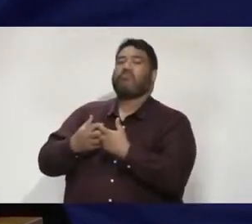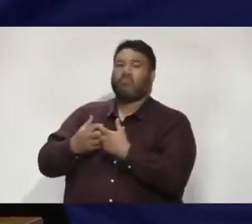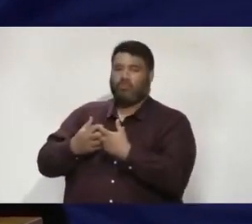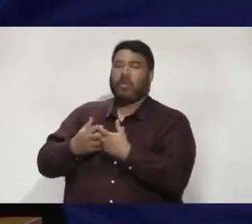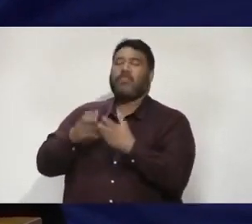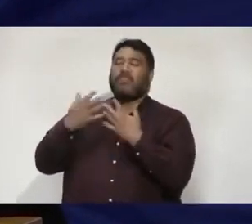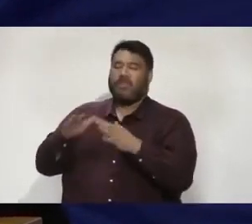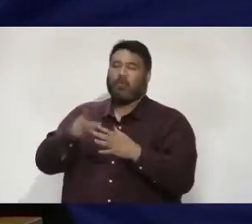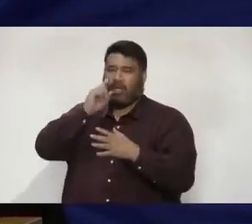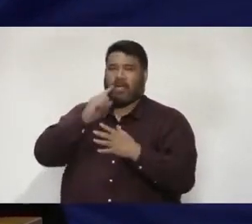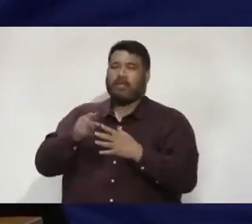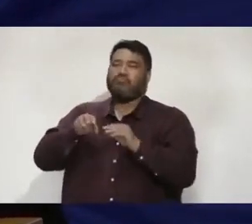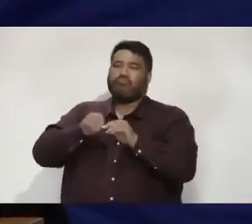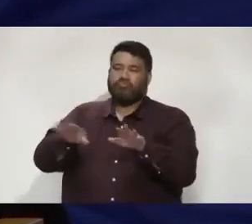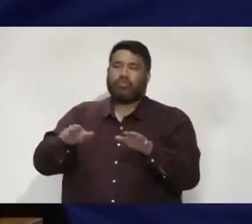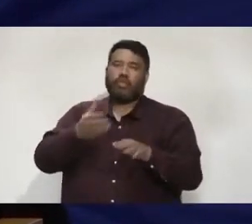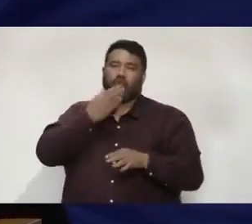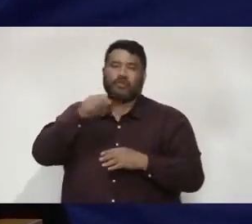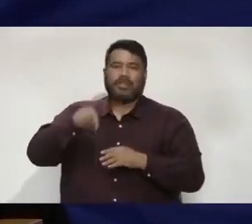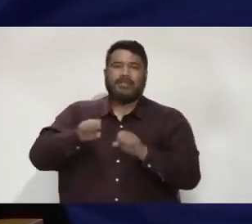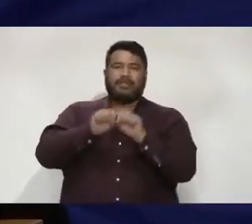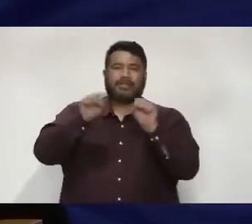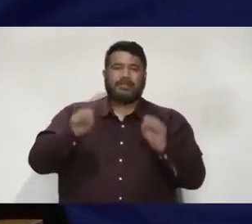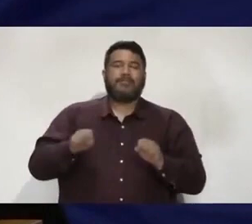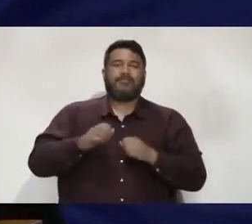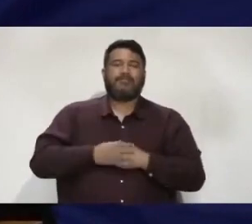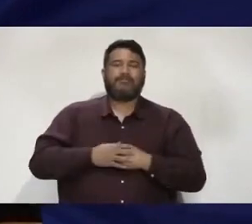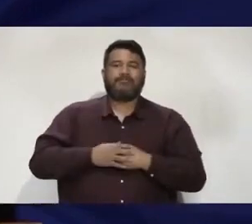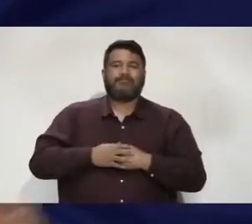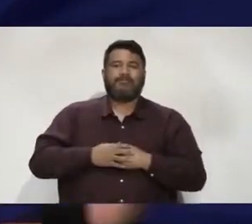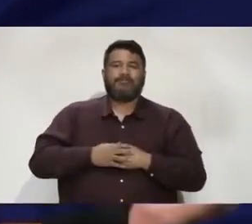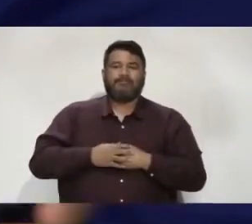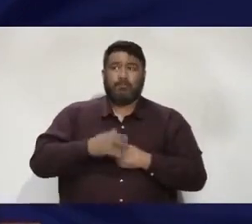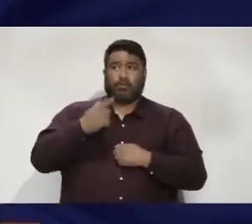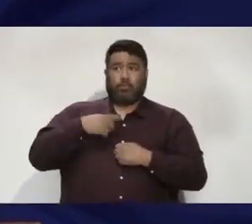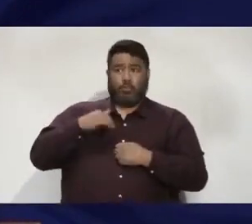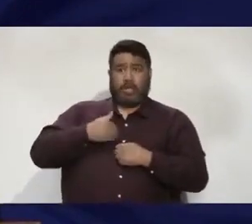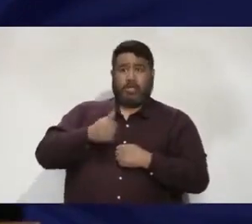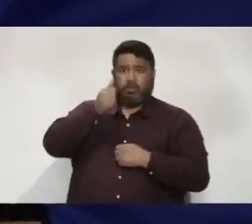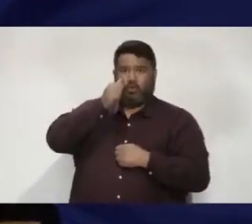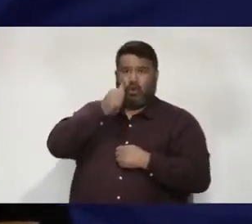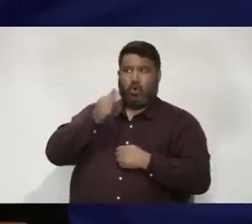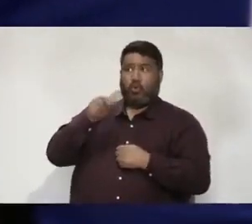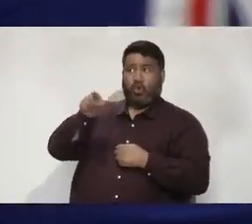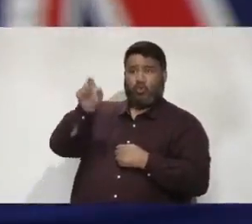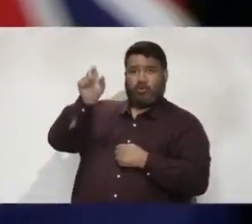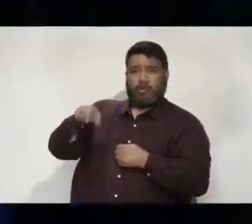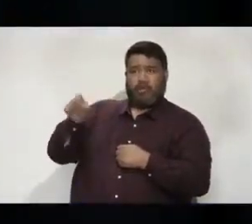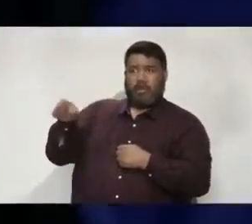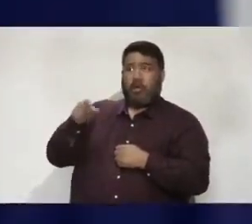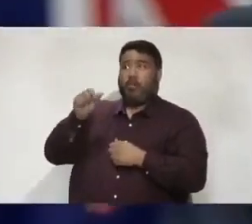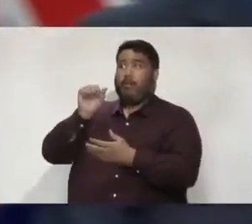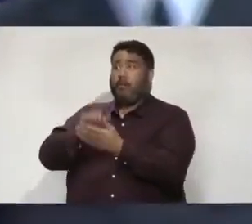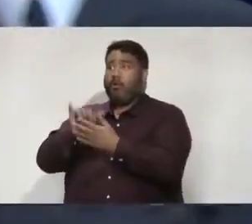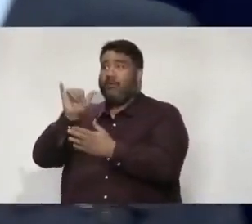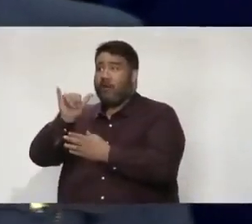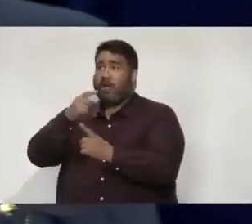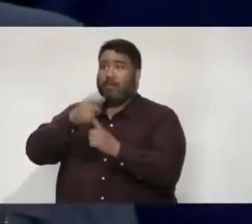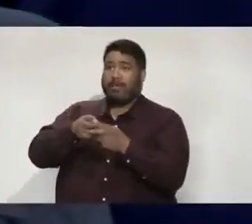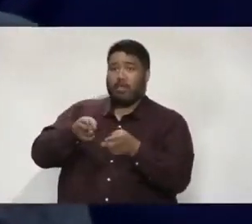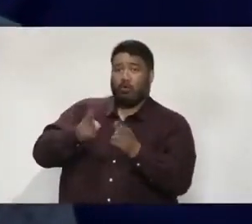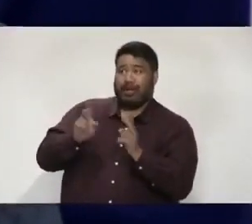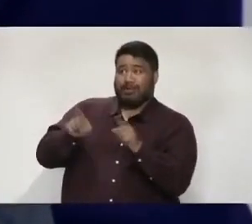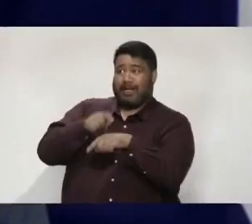of the things that we do need to know is when those people are coming. But I don't know if you want to add any more to that. No, that's fine.